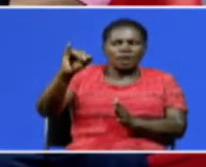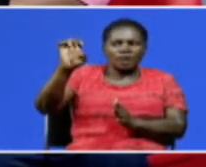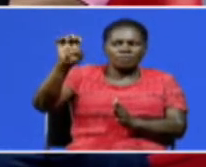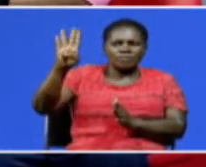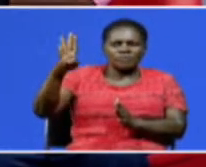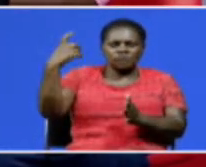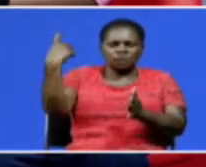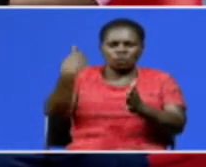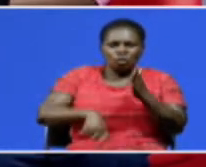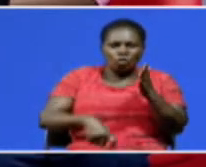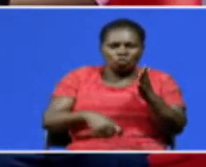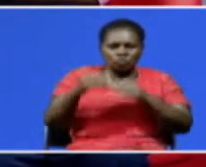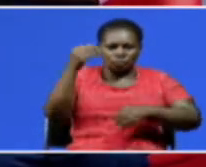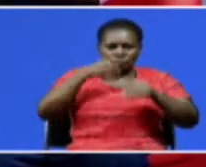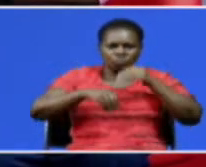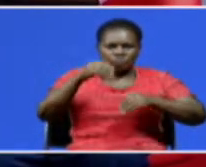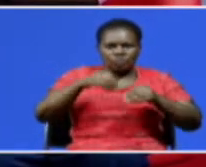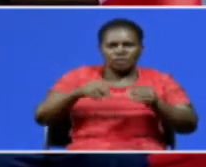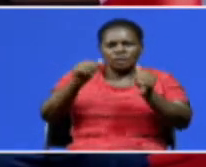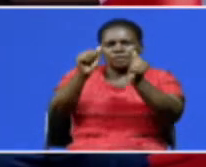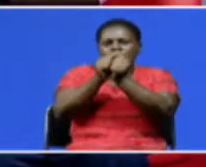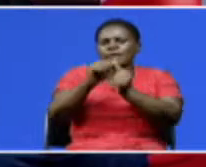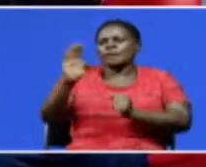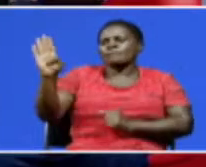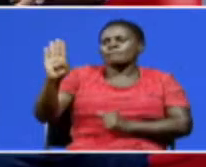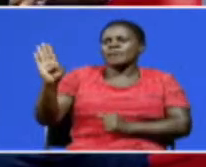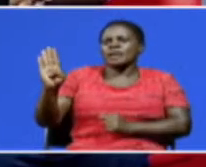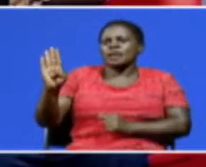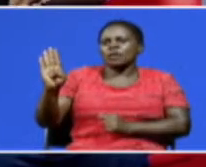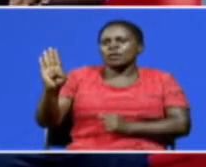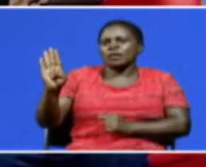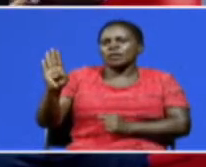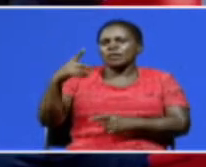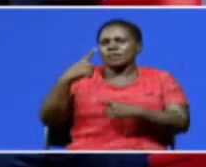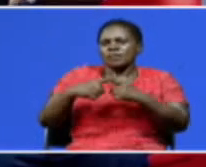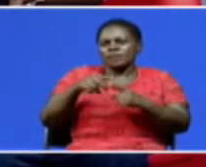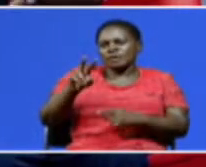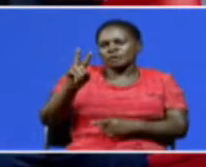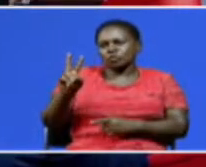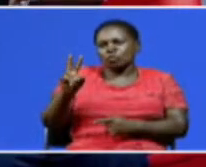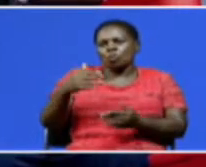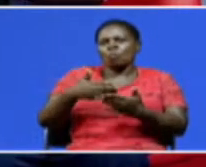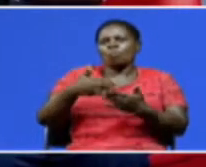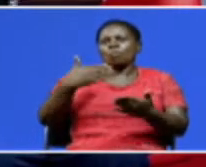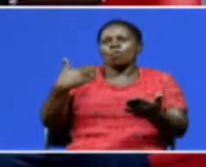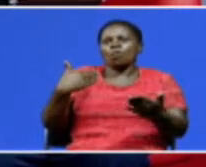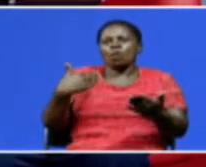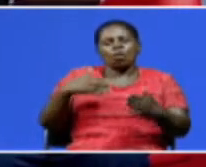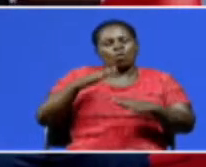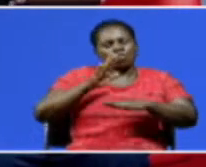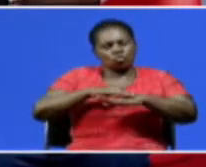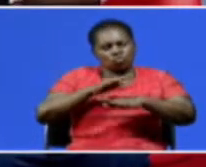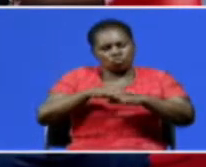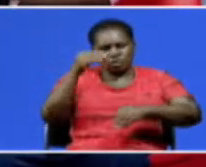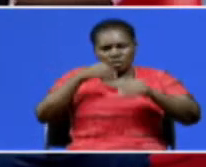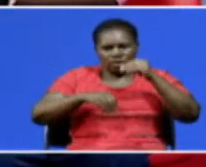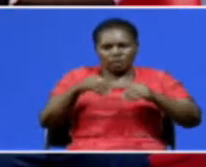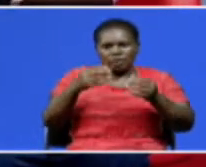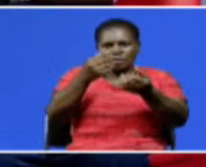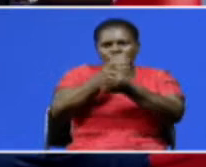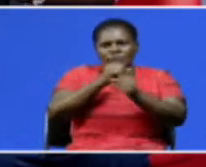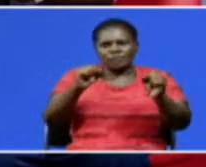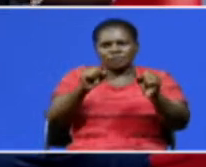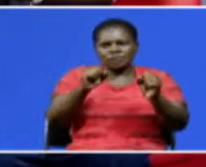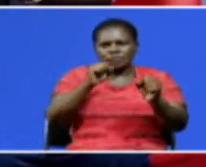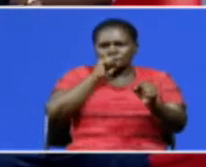minimum cost of a referendum is 10 billion shillings, less than 2 years to a more costly election. Why does a president